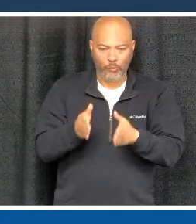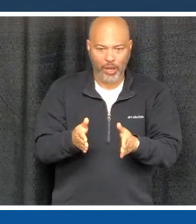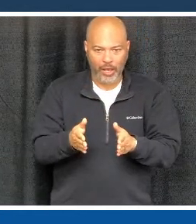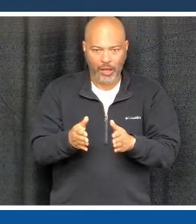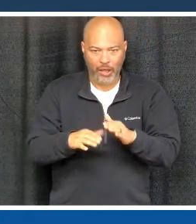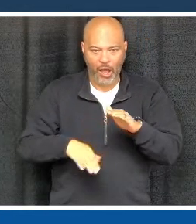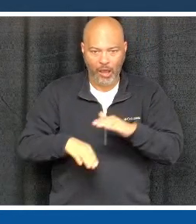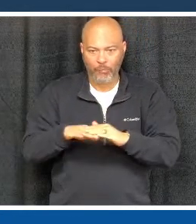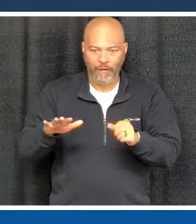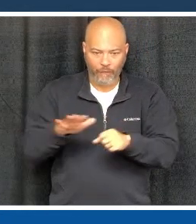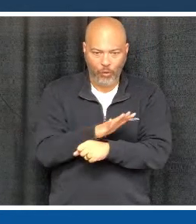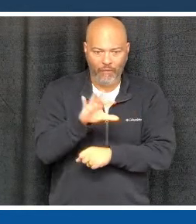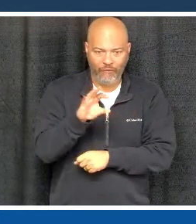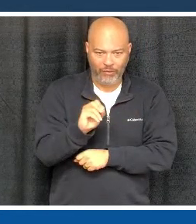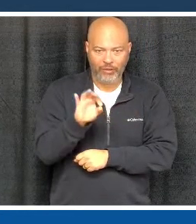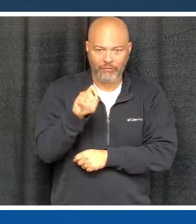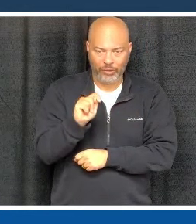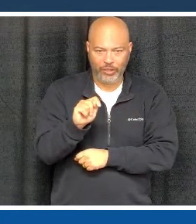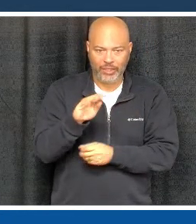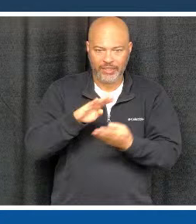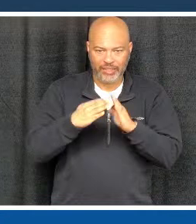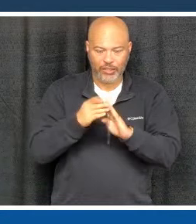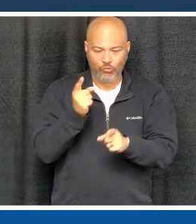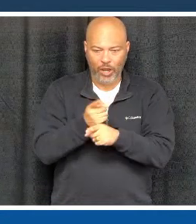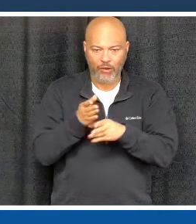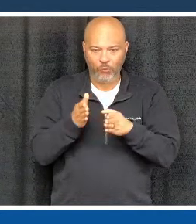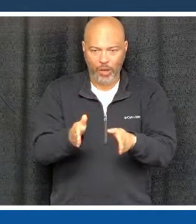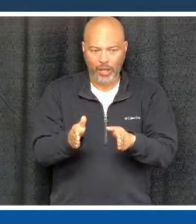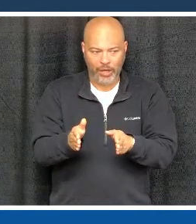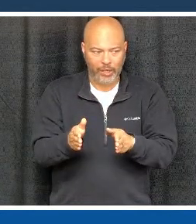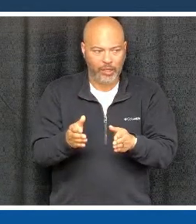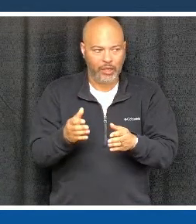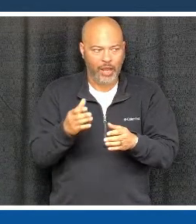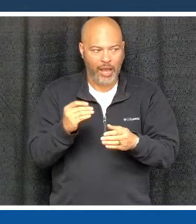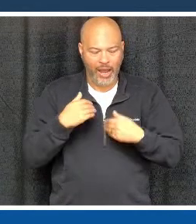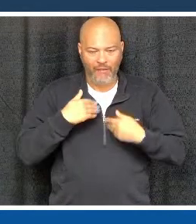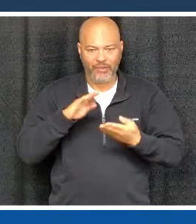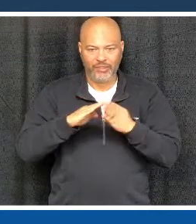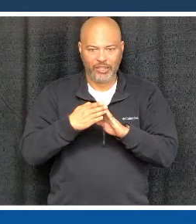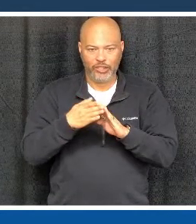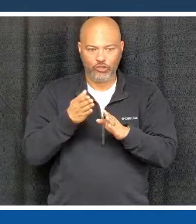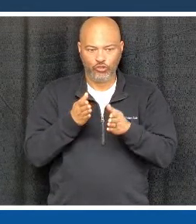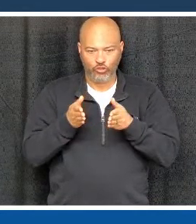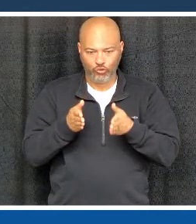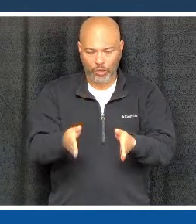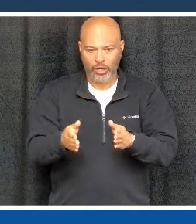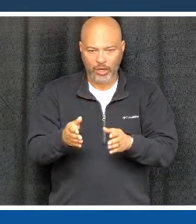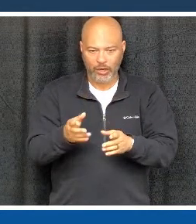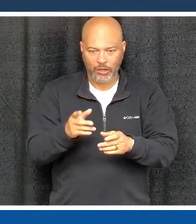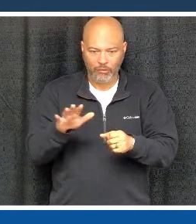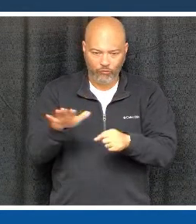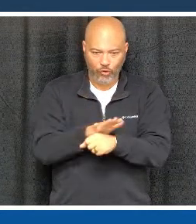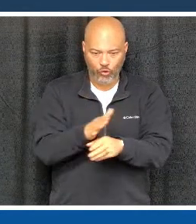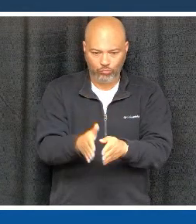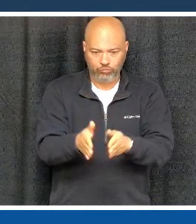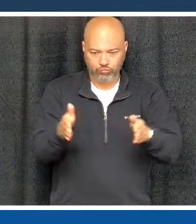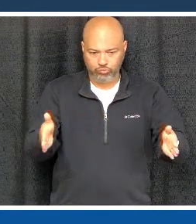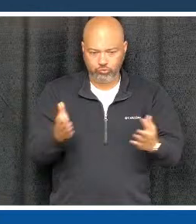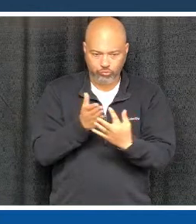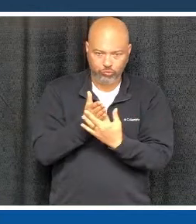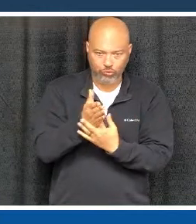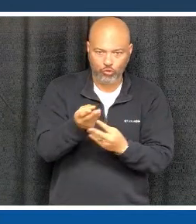to a full 50-foot city right-of-way, and get the city street developed to its full width through that property.